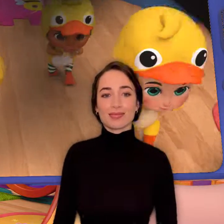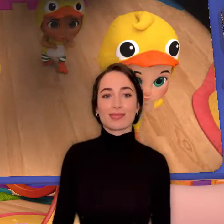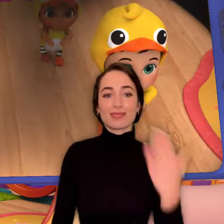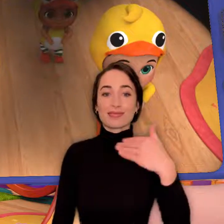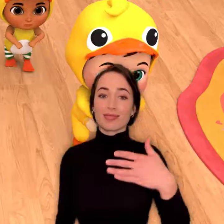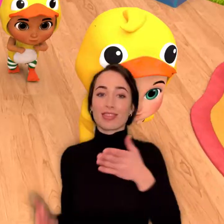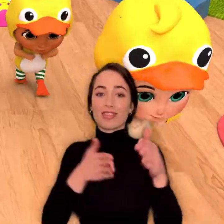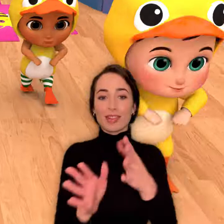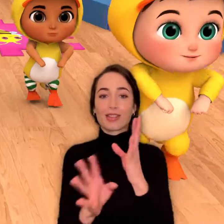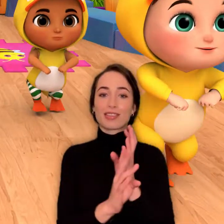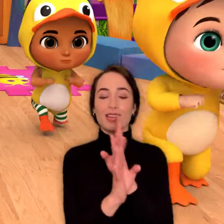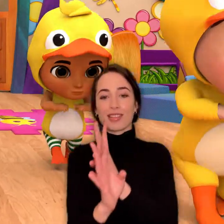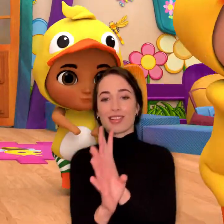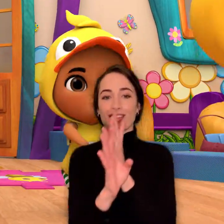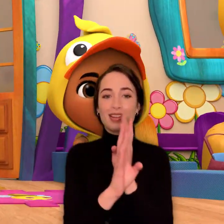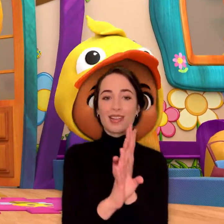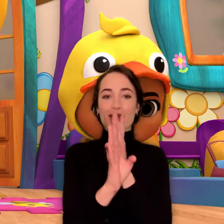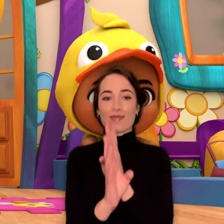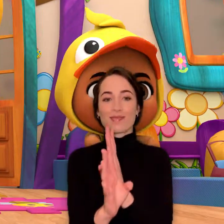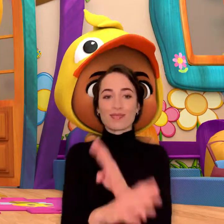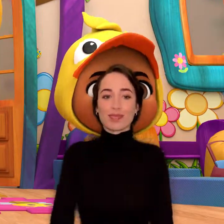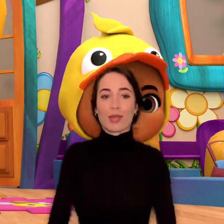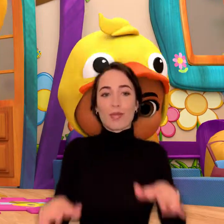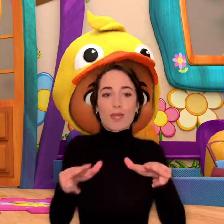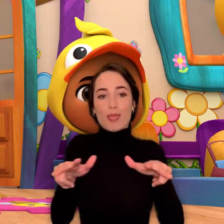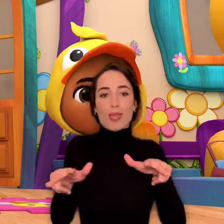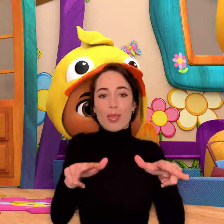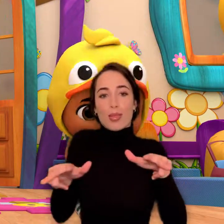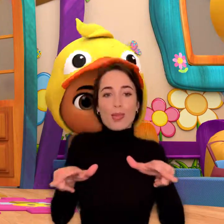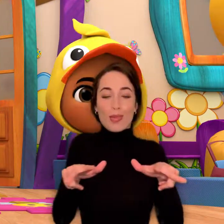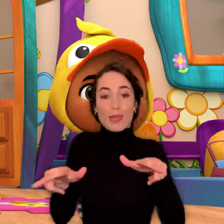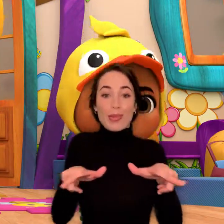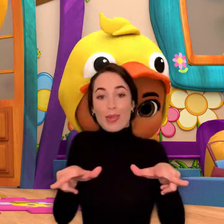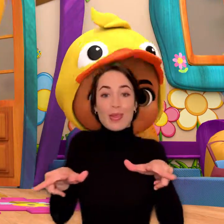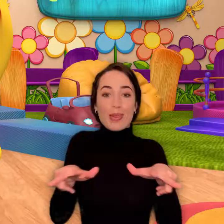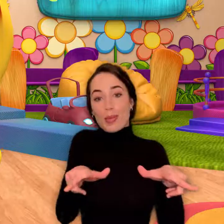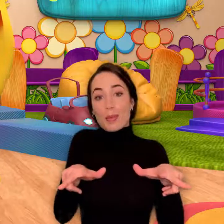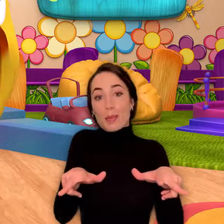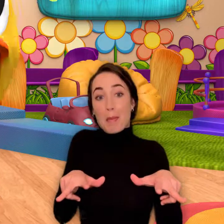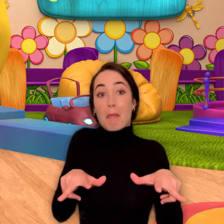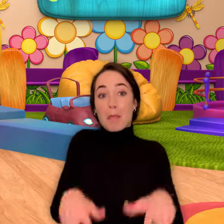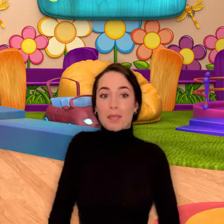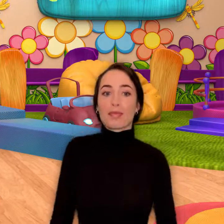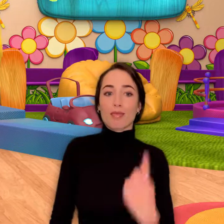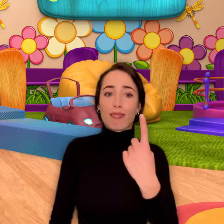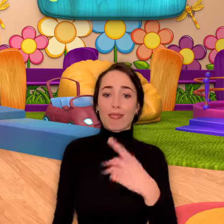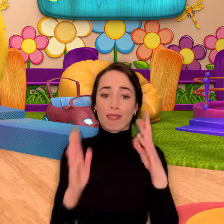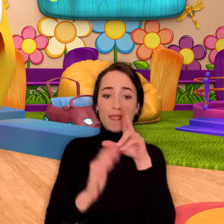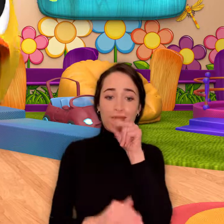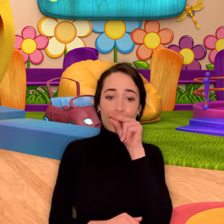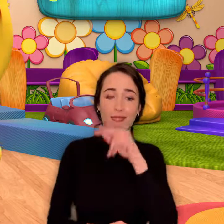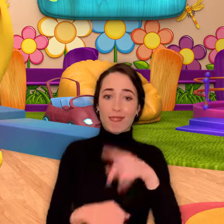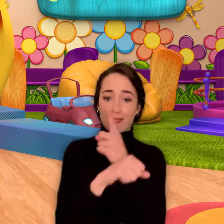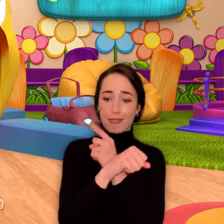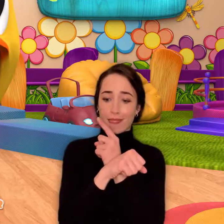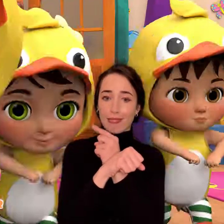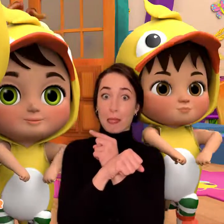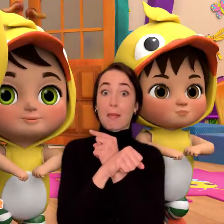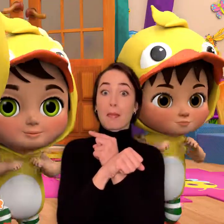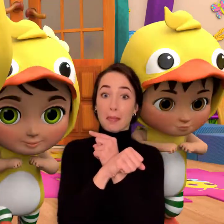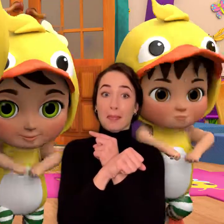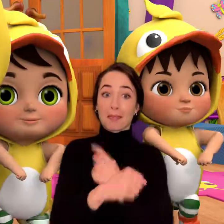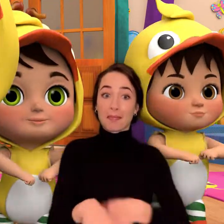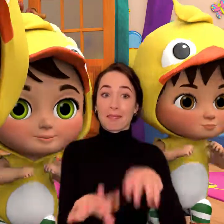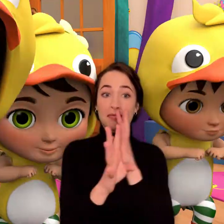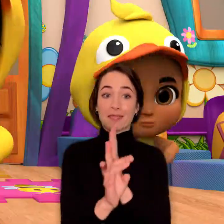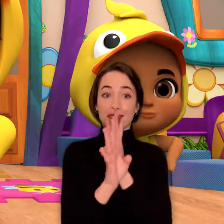Home by the river they would come, wibble wobble, wibble wobble, ho hum hum, but the one little duck with a feather on